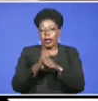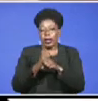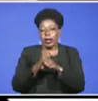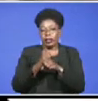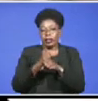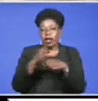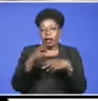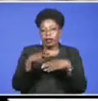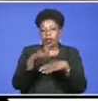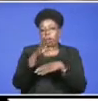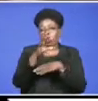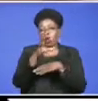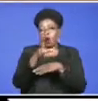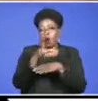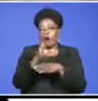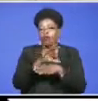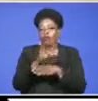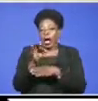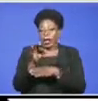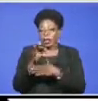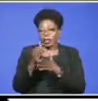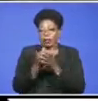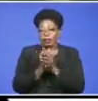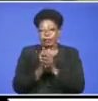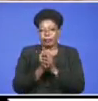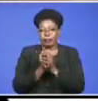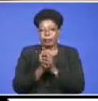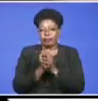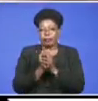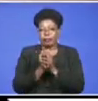After all, what's a burger without fries?